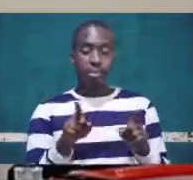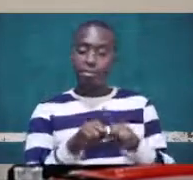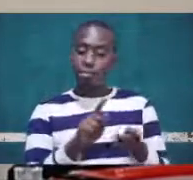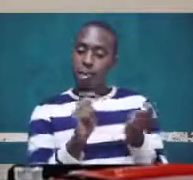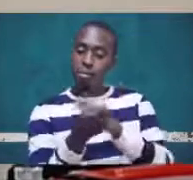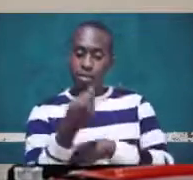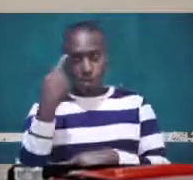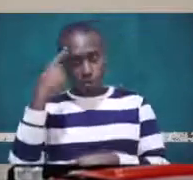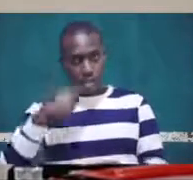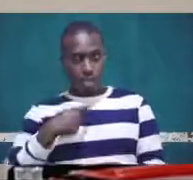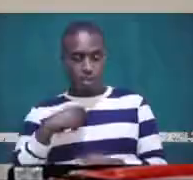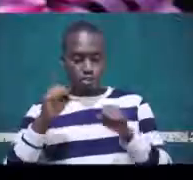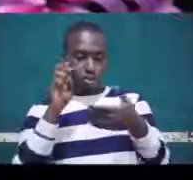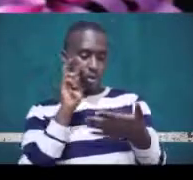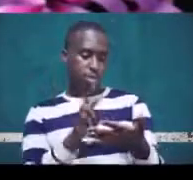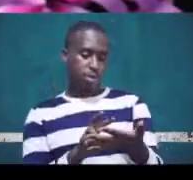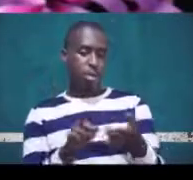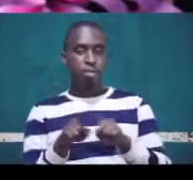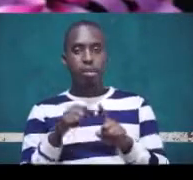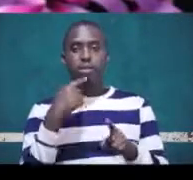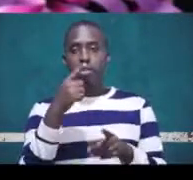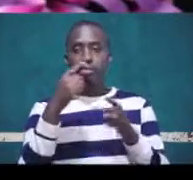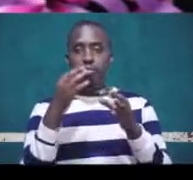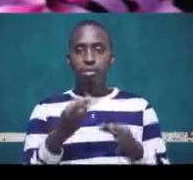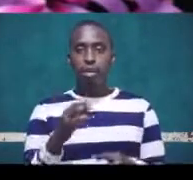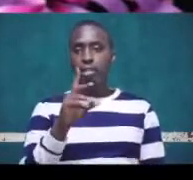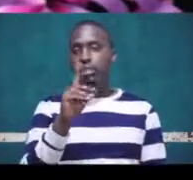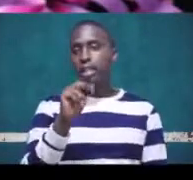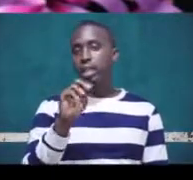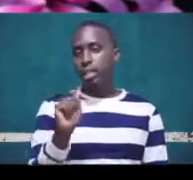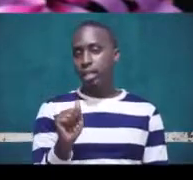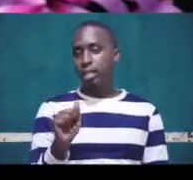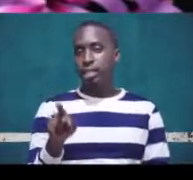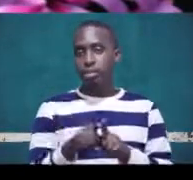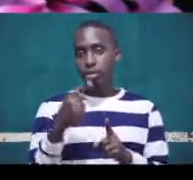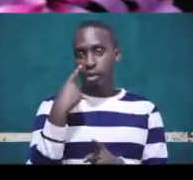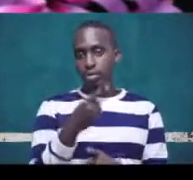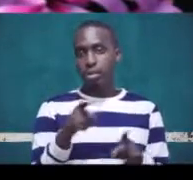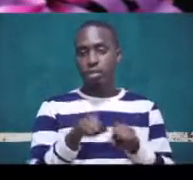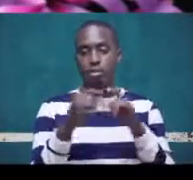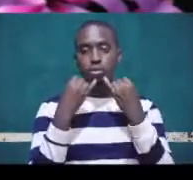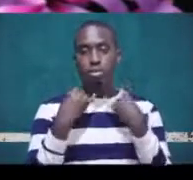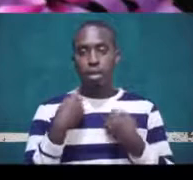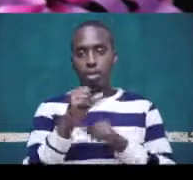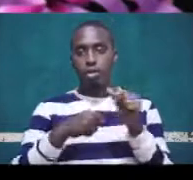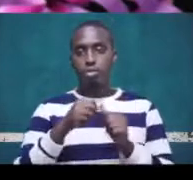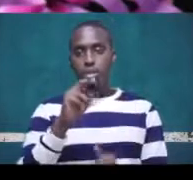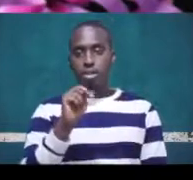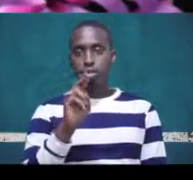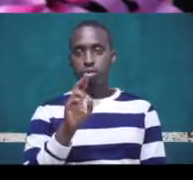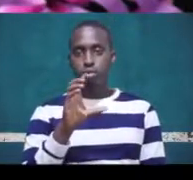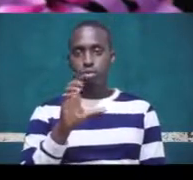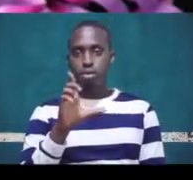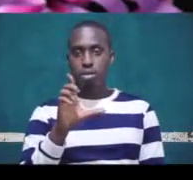able to see. So, what am I talking about here? The DNA, as you can check, the 3D image is actually telling us the nucleus. Check the